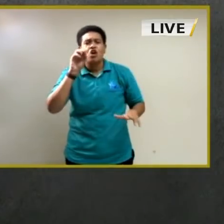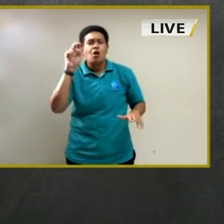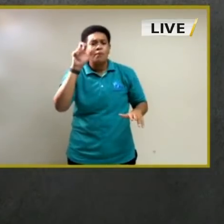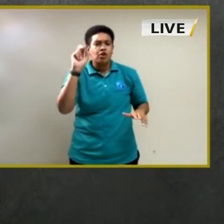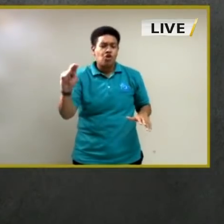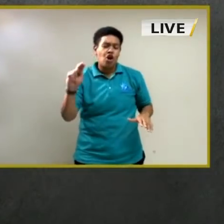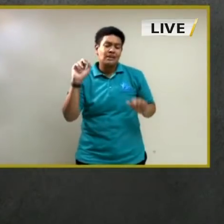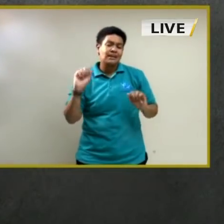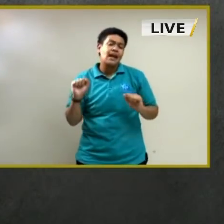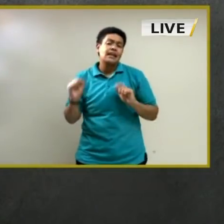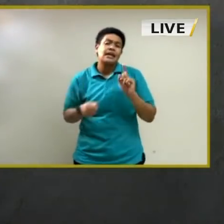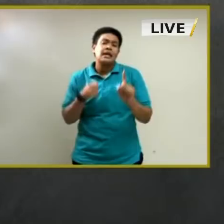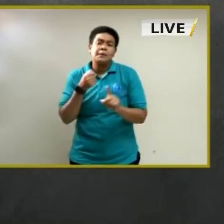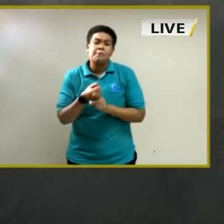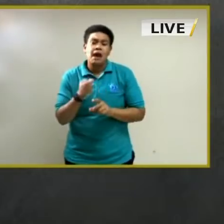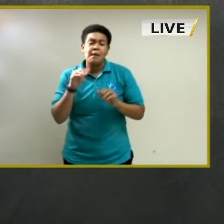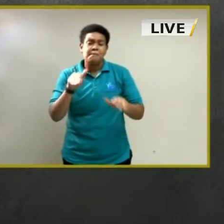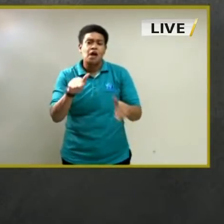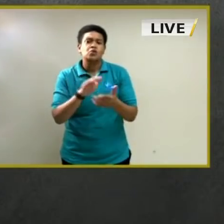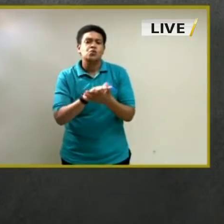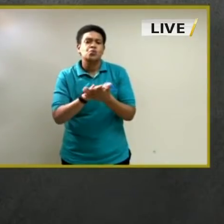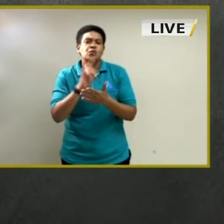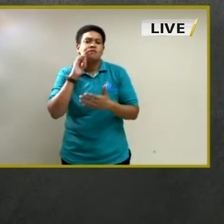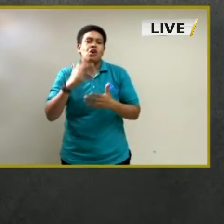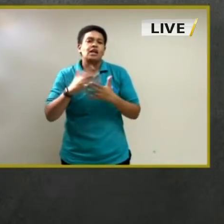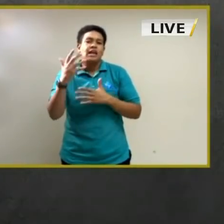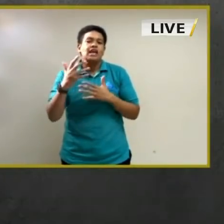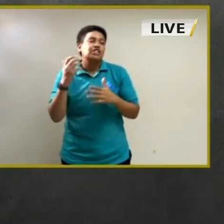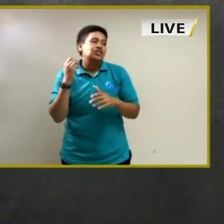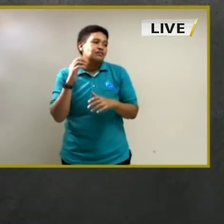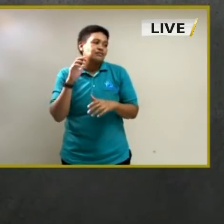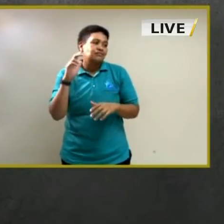virus may affect back to school for next term?